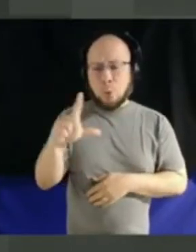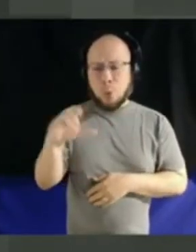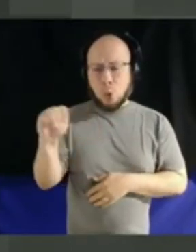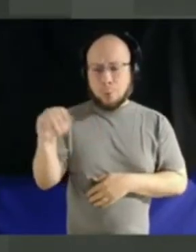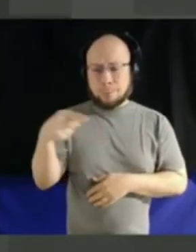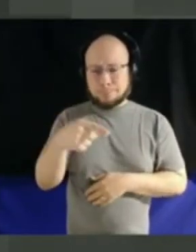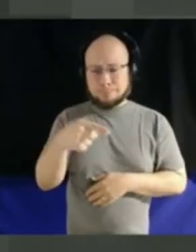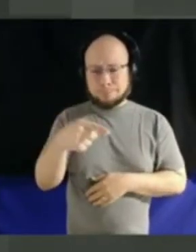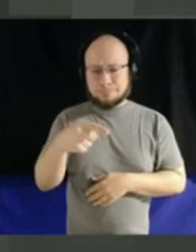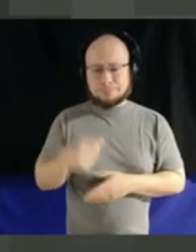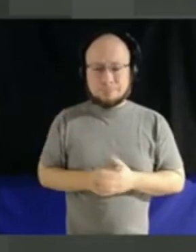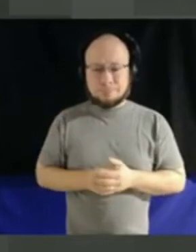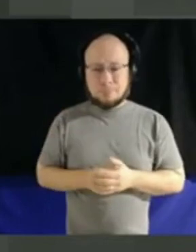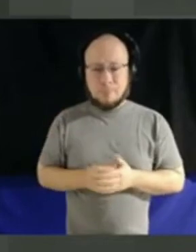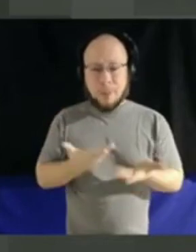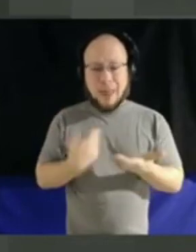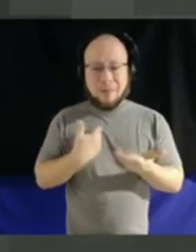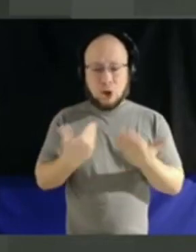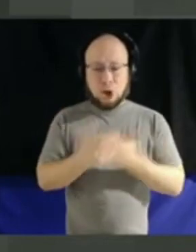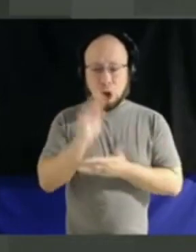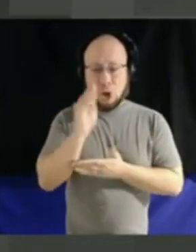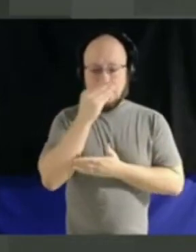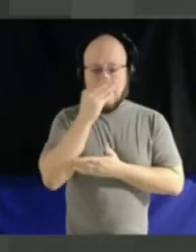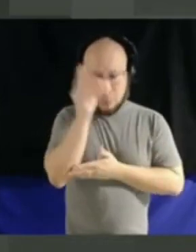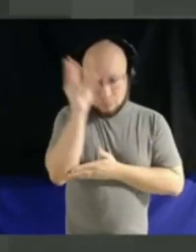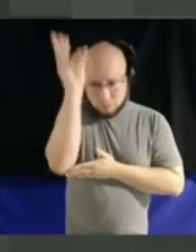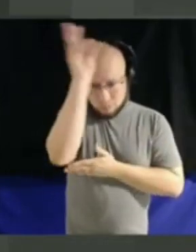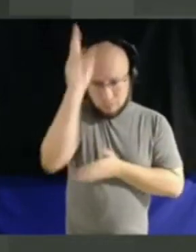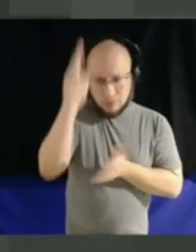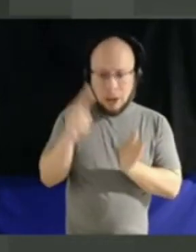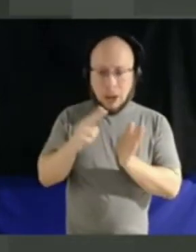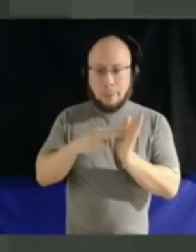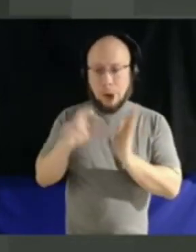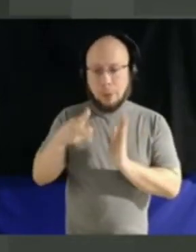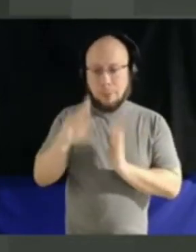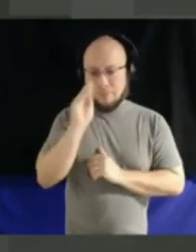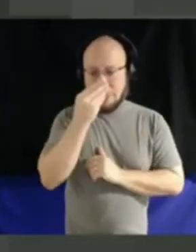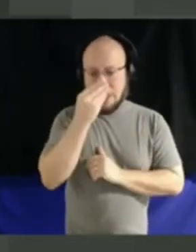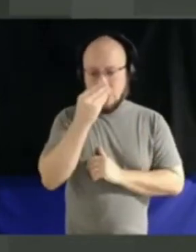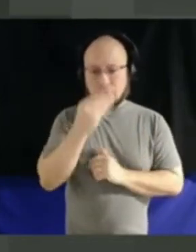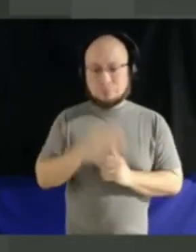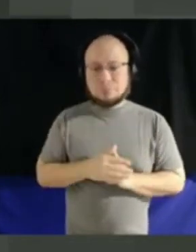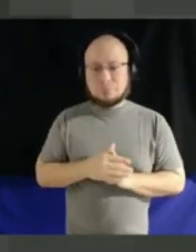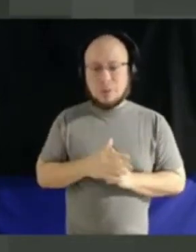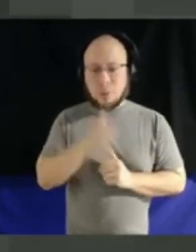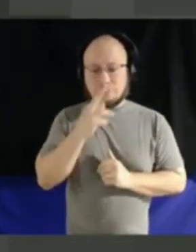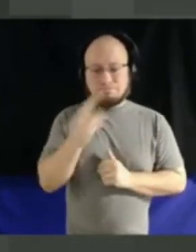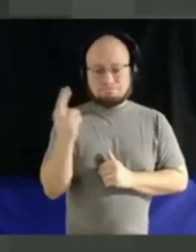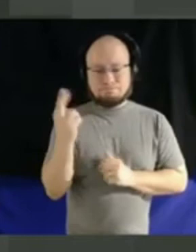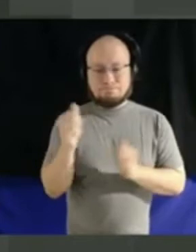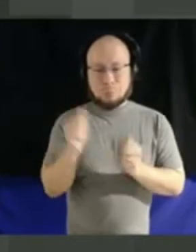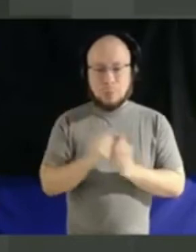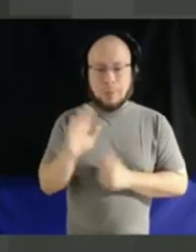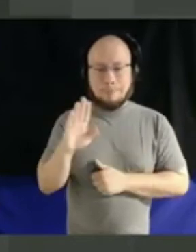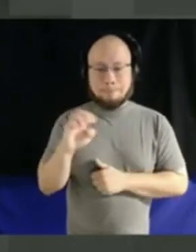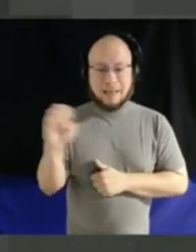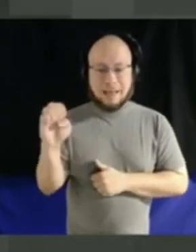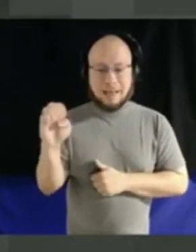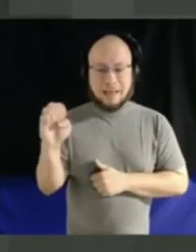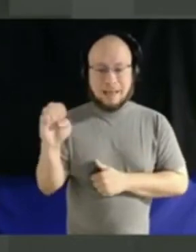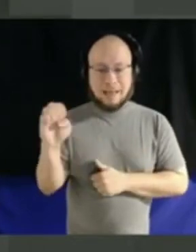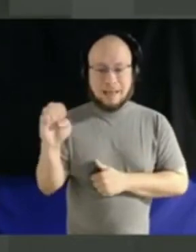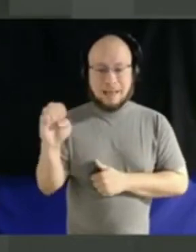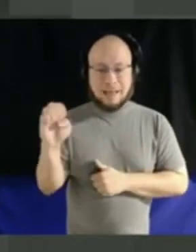may come with a new flower, the Buttercup, and I'm pretty sure they'll be best pals with bees. Also from Minecraft Earth,